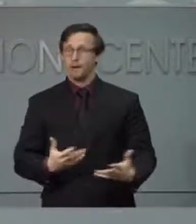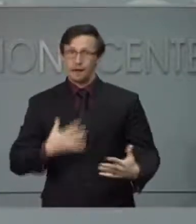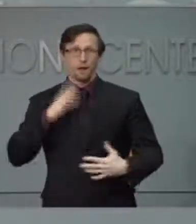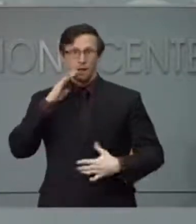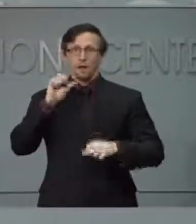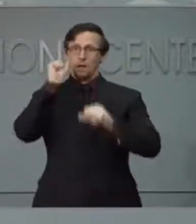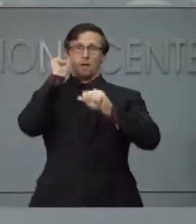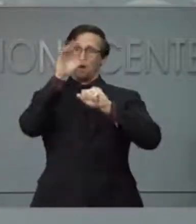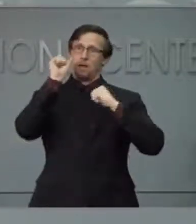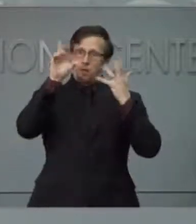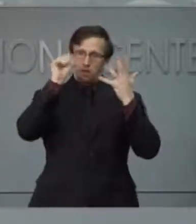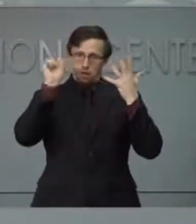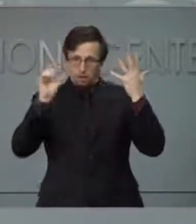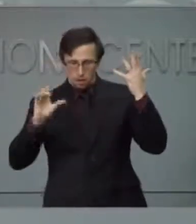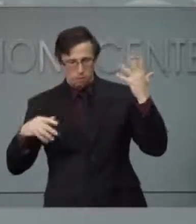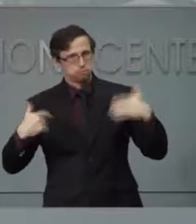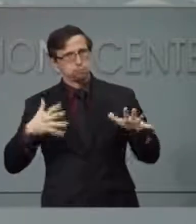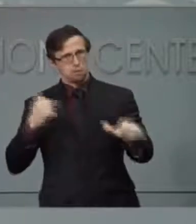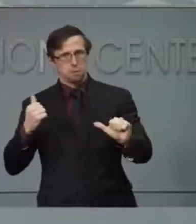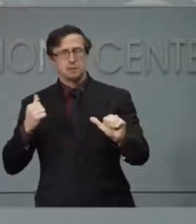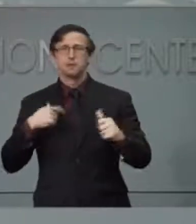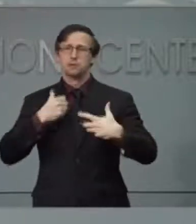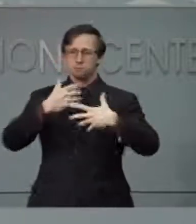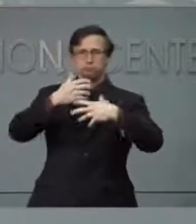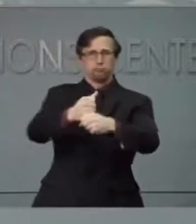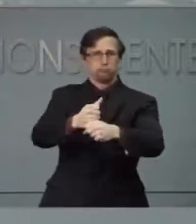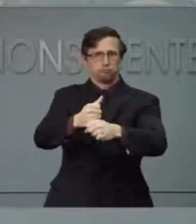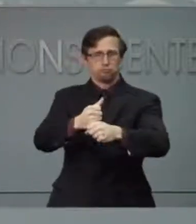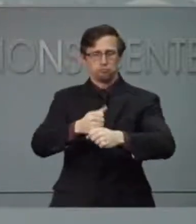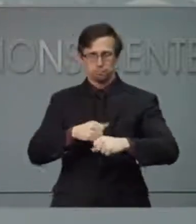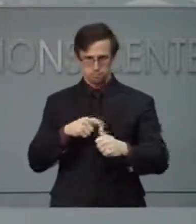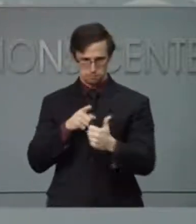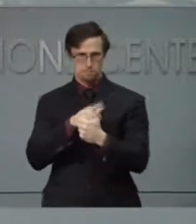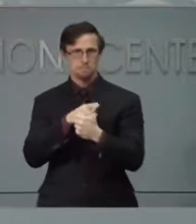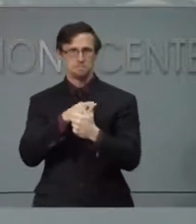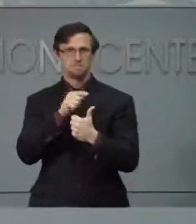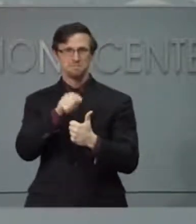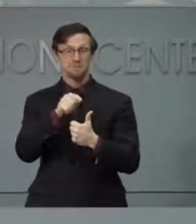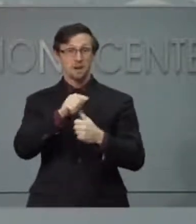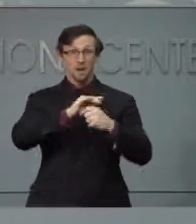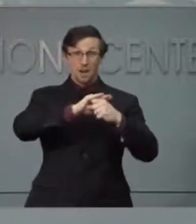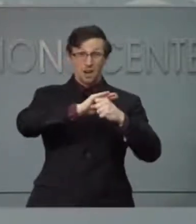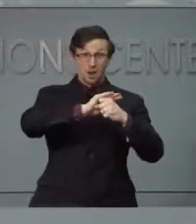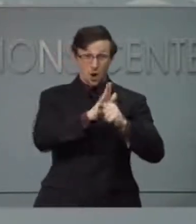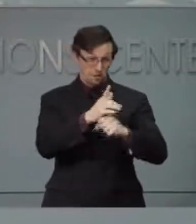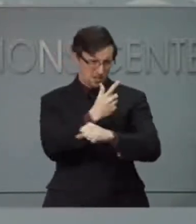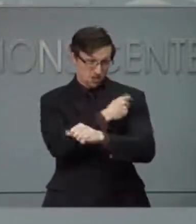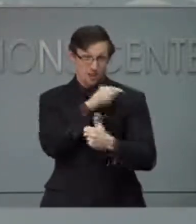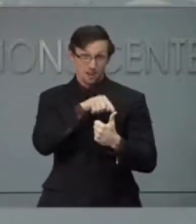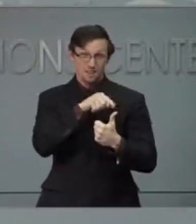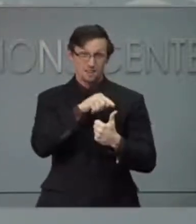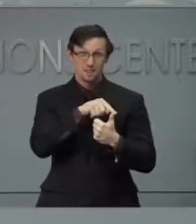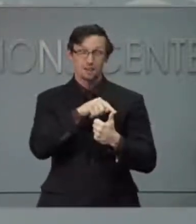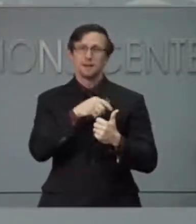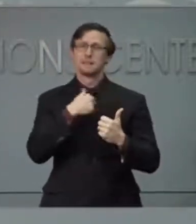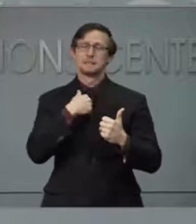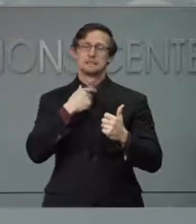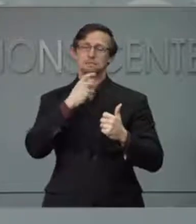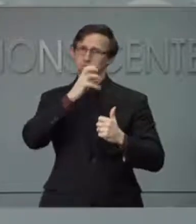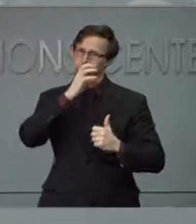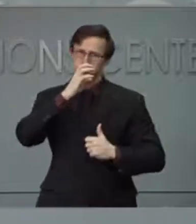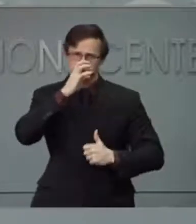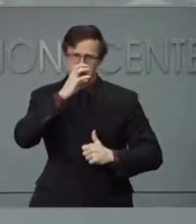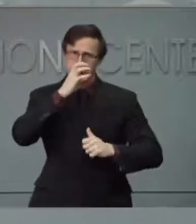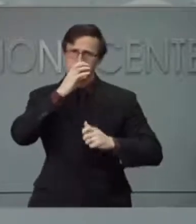that was a lot of information, so let me recap a bit. First, COVID-19 vaccines must go through and